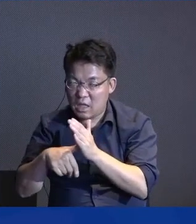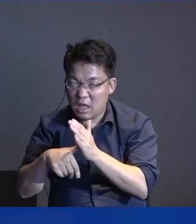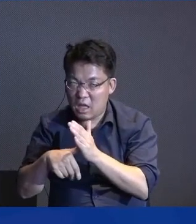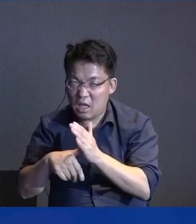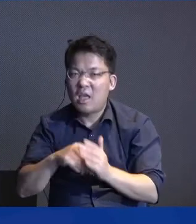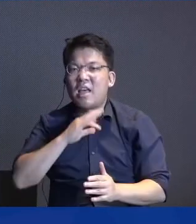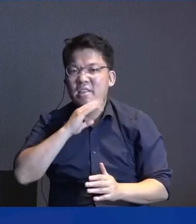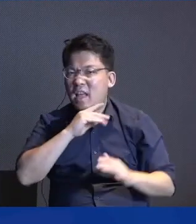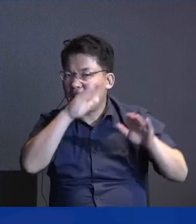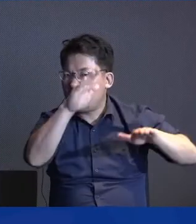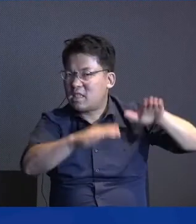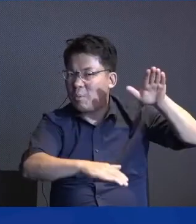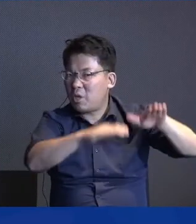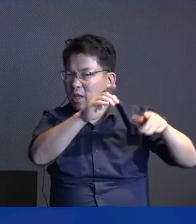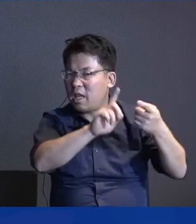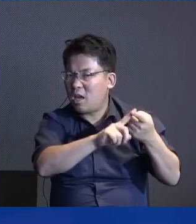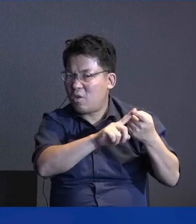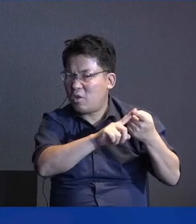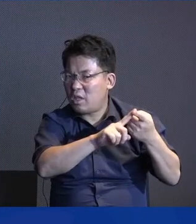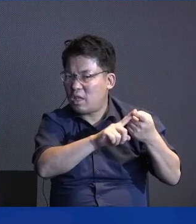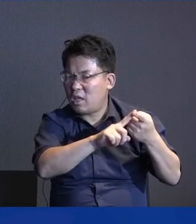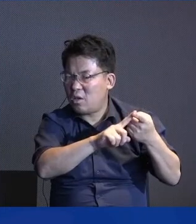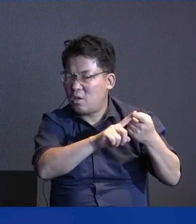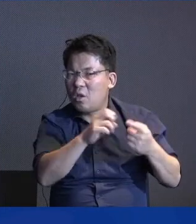prejudice or,